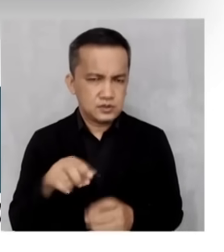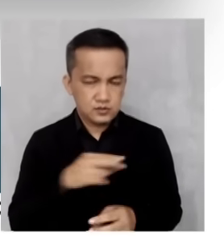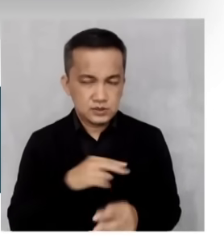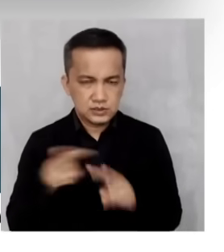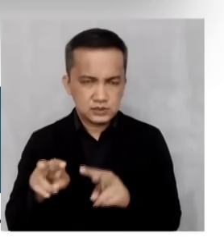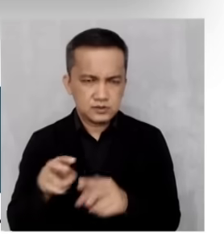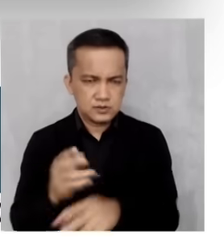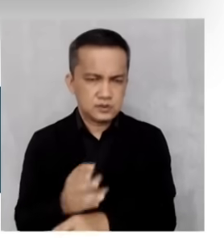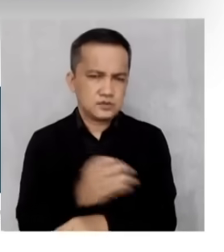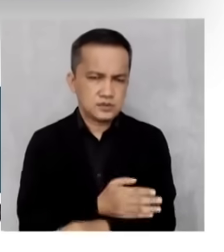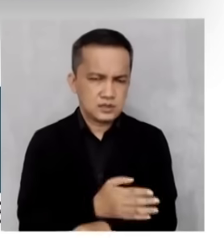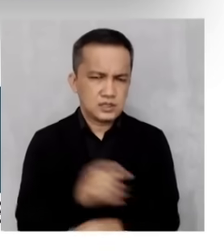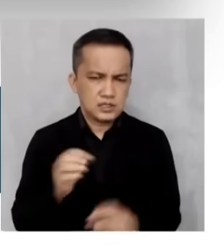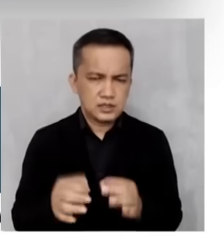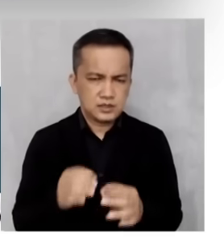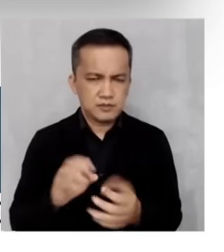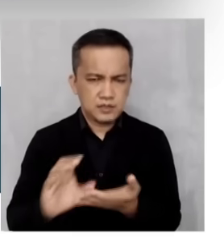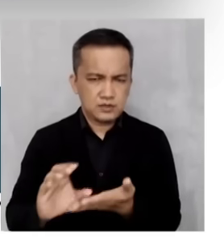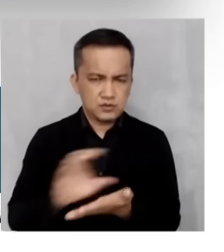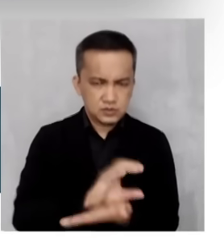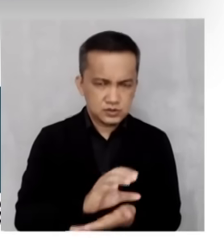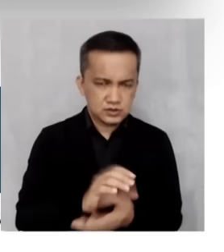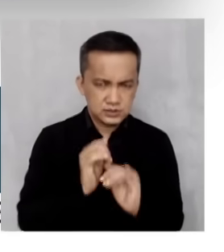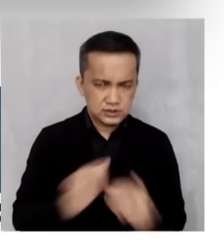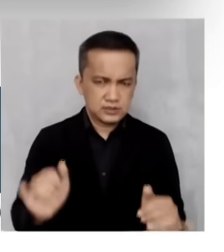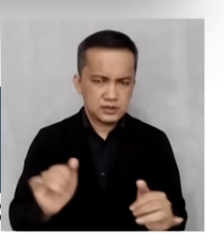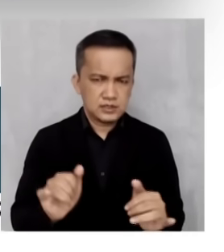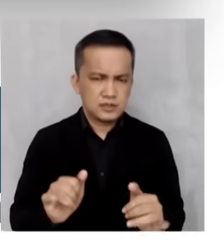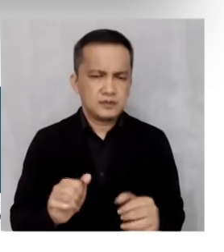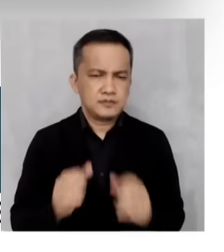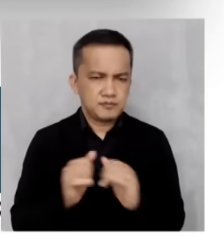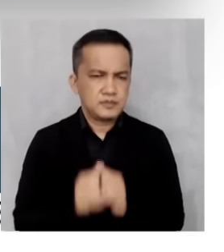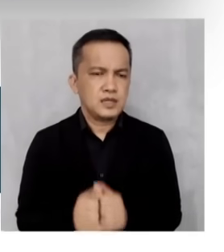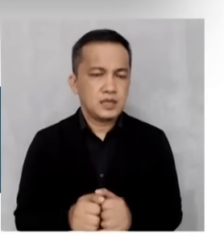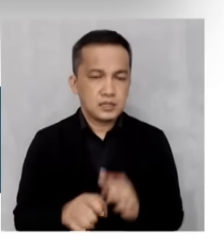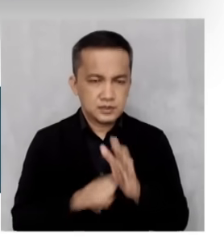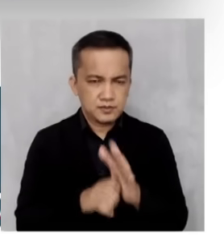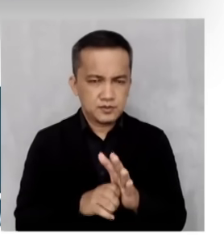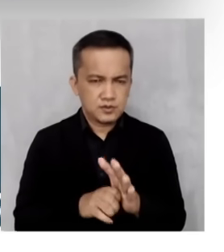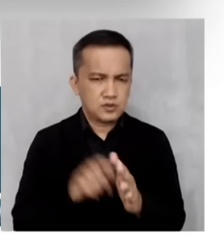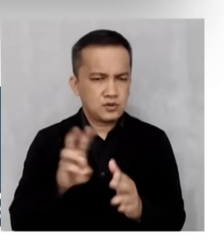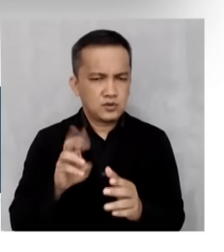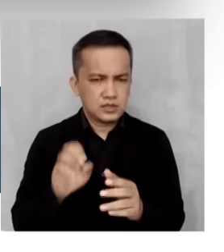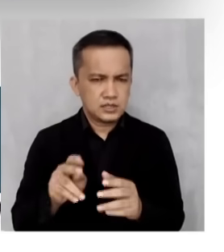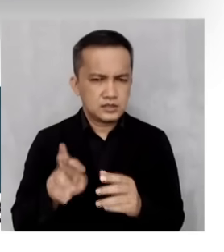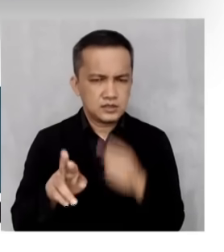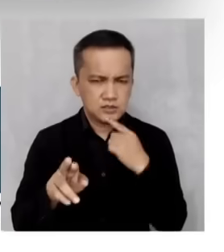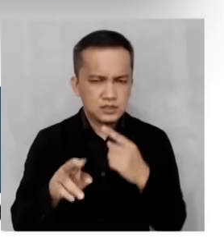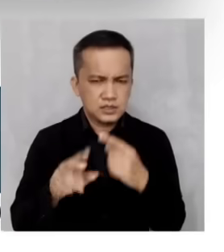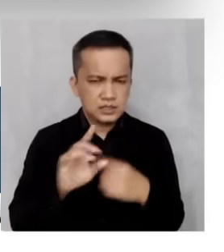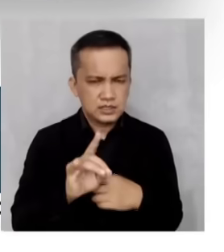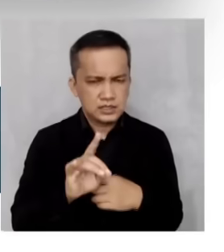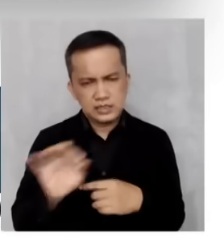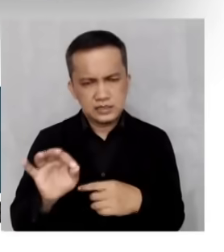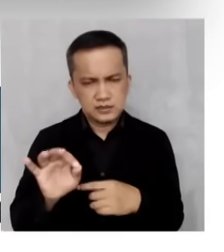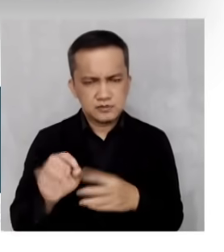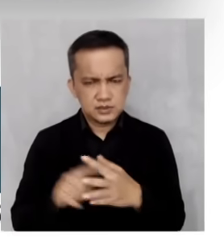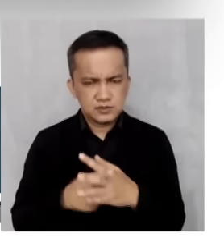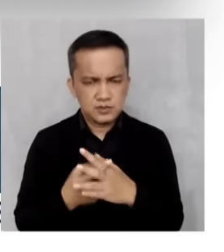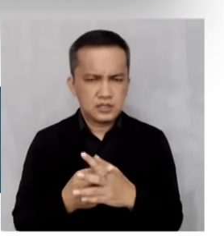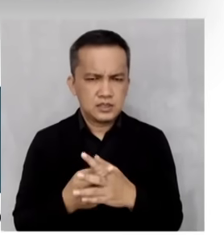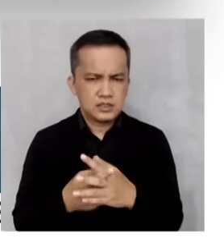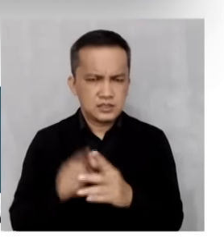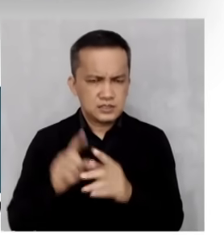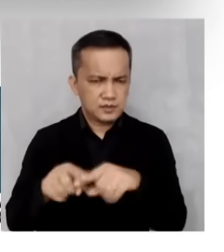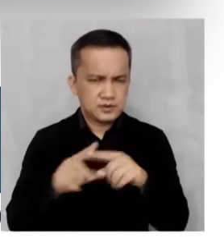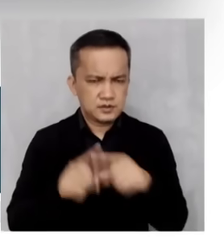dapat ito as long as the allocation remains the same. Pwedeng, for example, in some areas, 8 p.m. mag-umpisa or 9 p.m. Again, depending